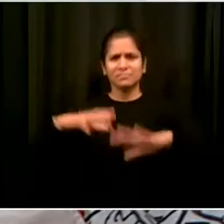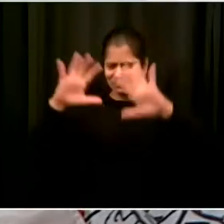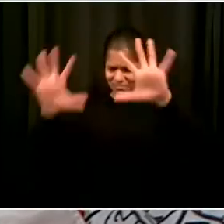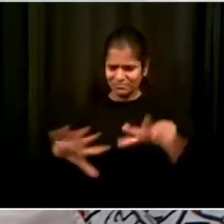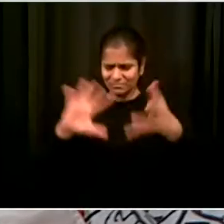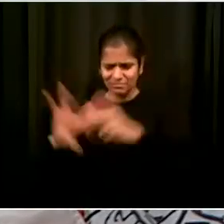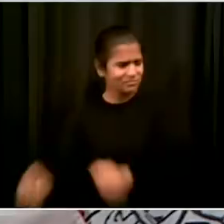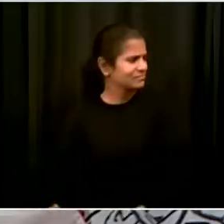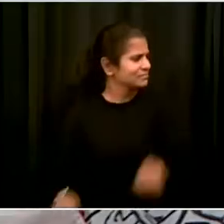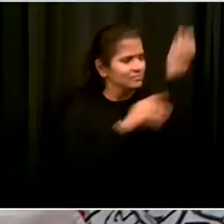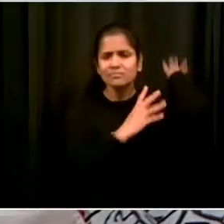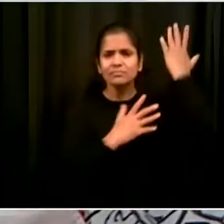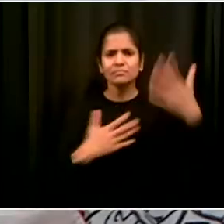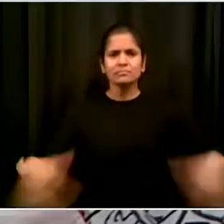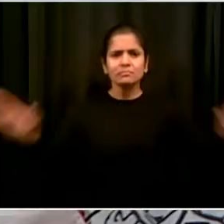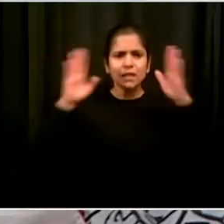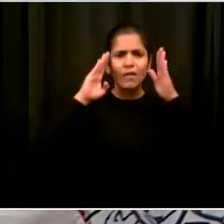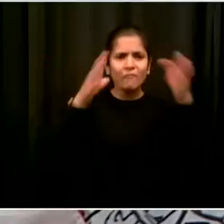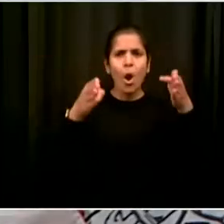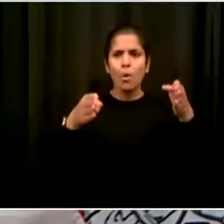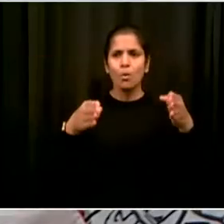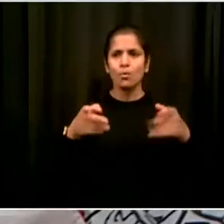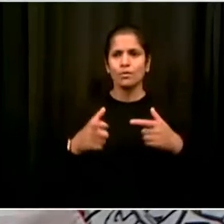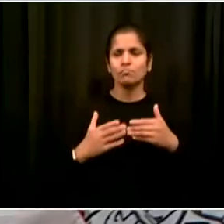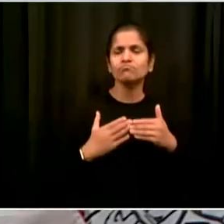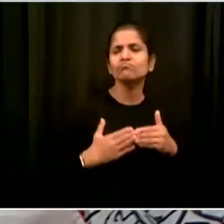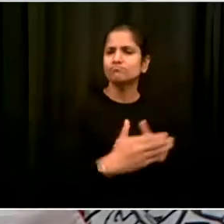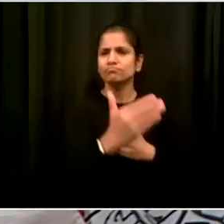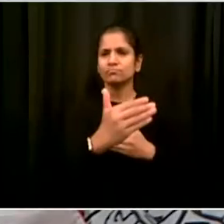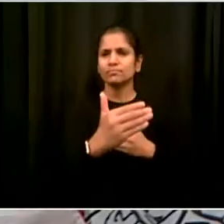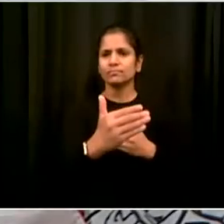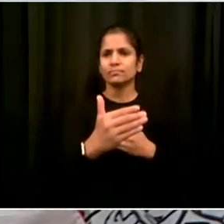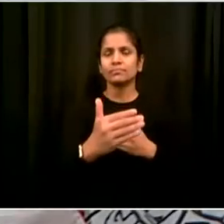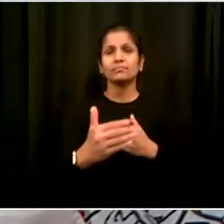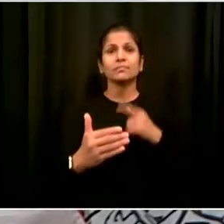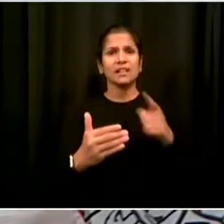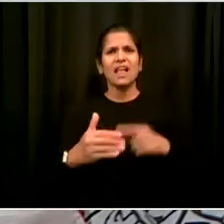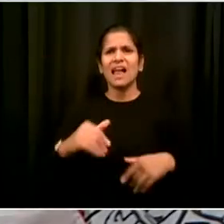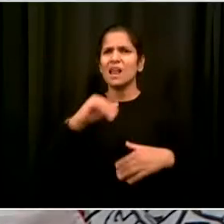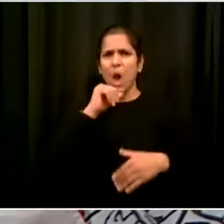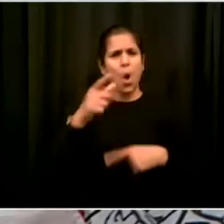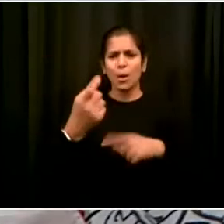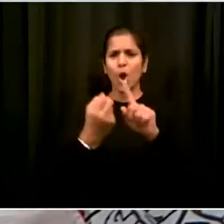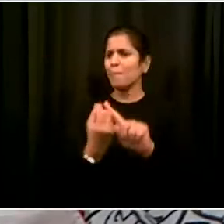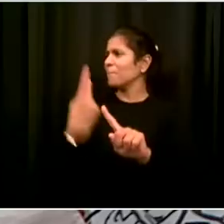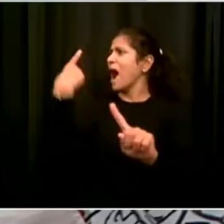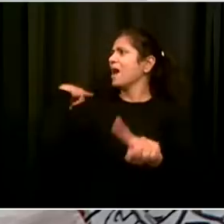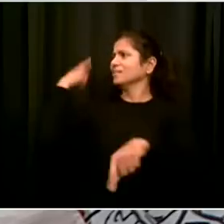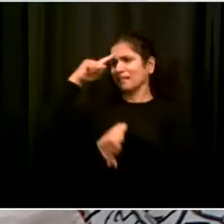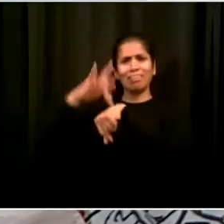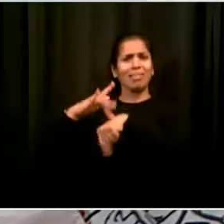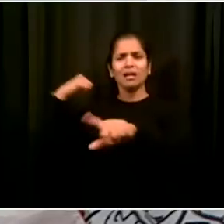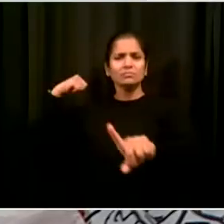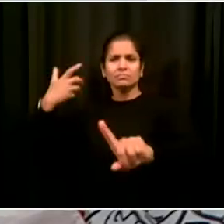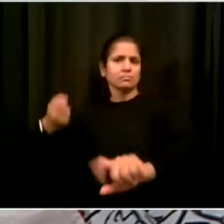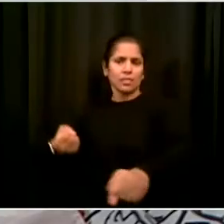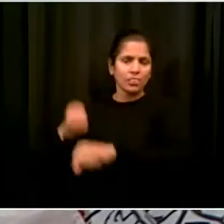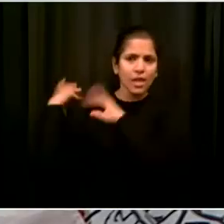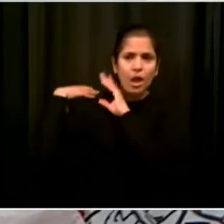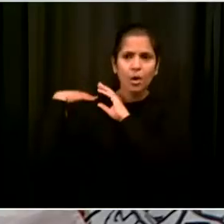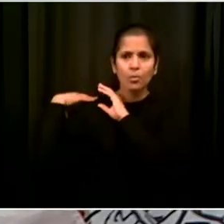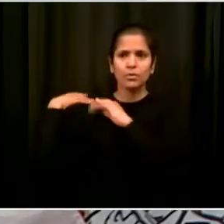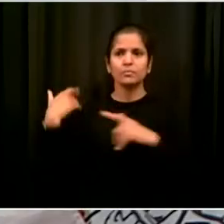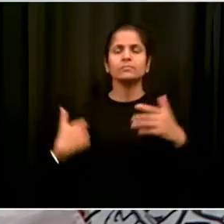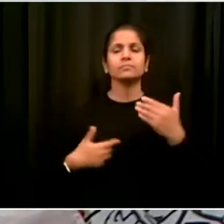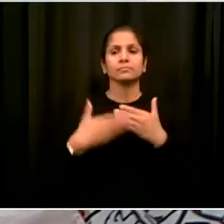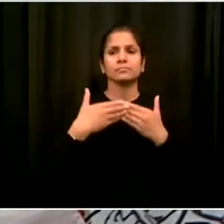unfairness. We are not going to return to that status quo. So as we fight back the coronavirus, and we show that that can be done